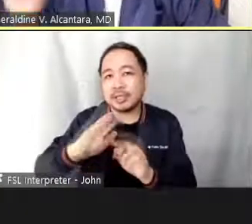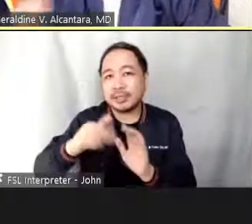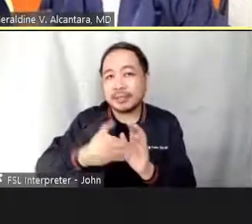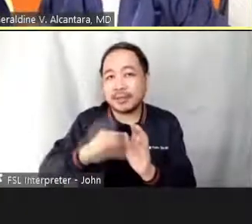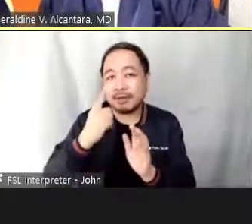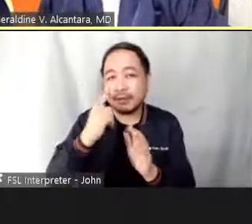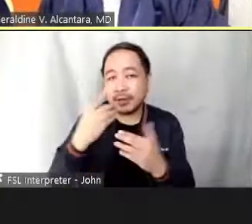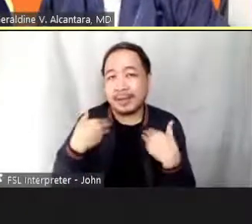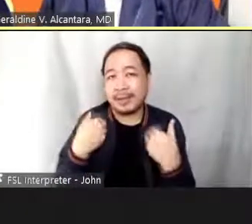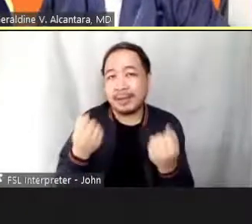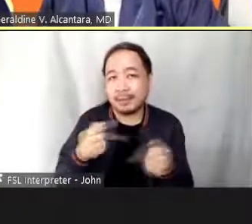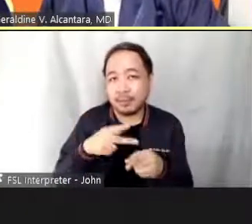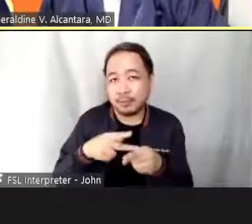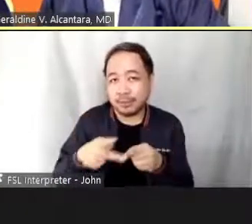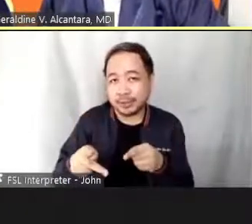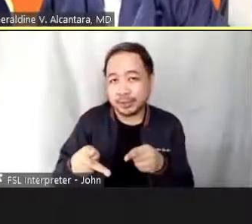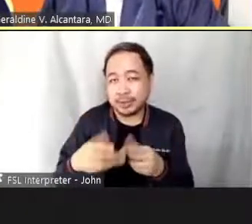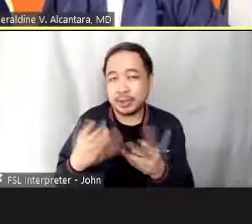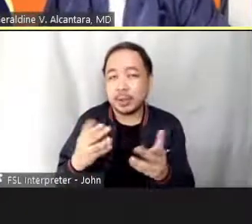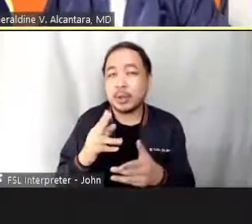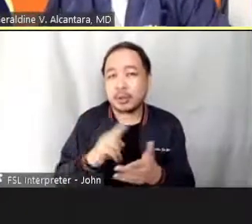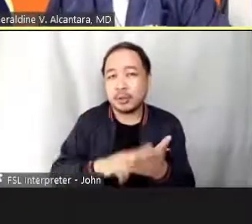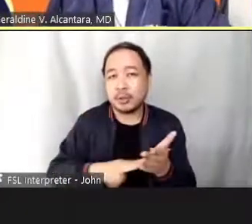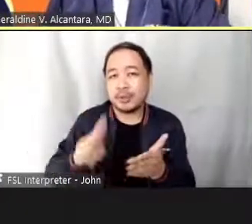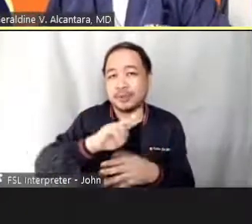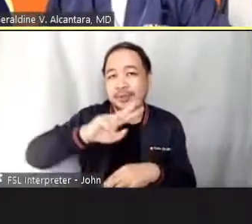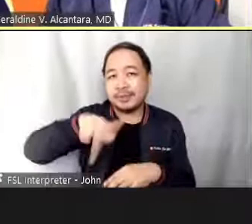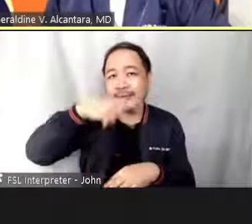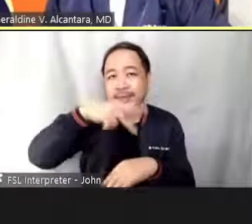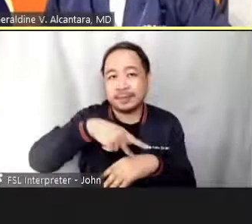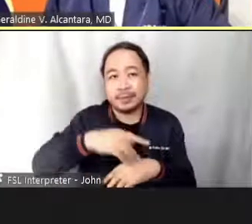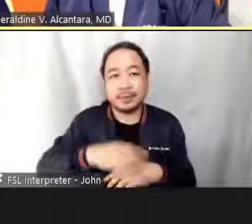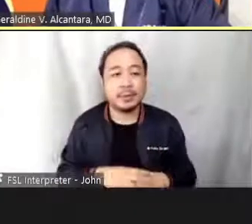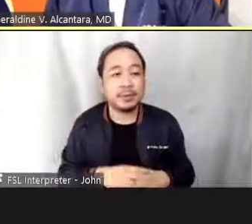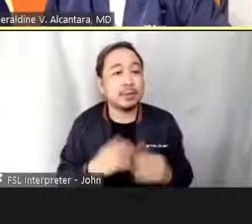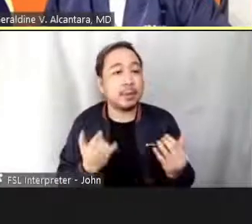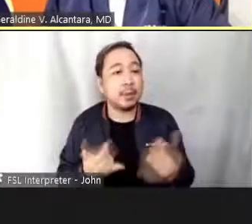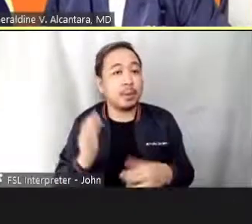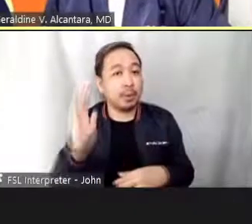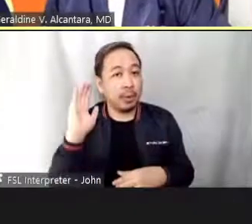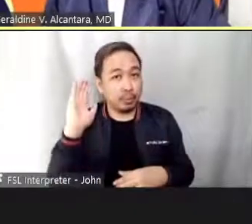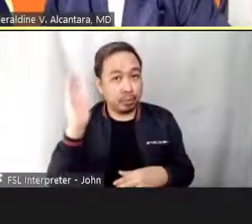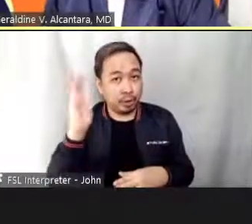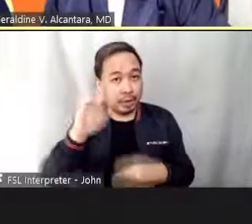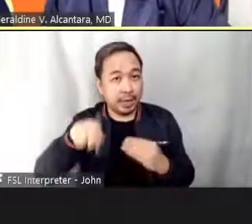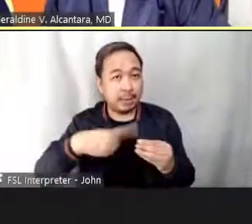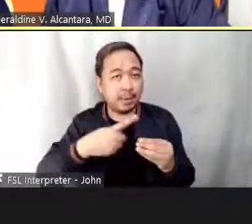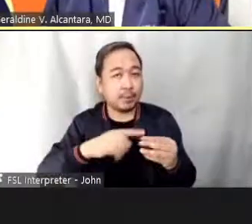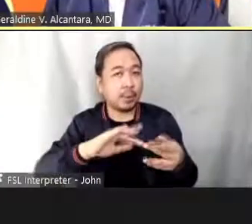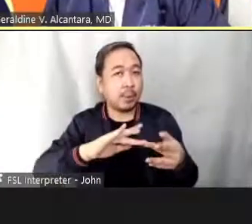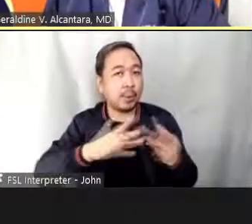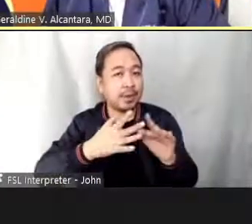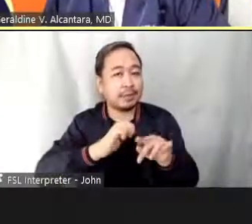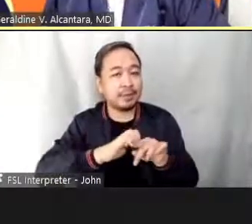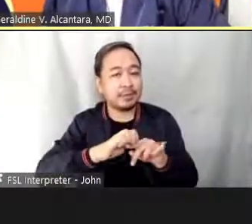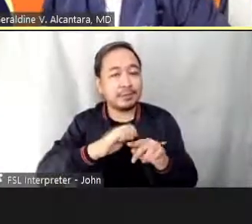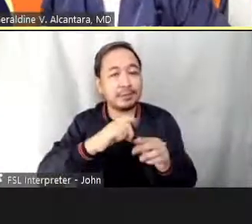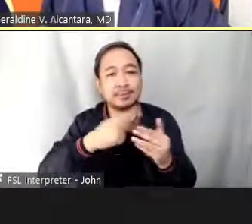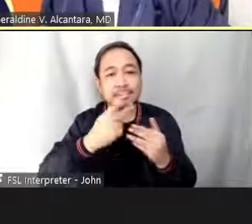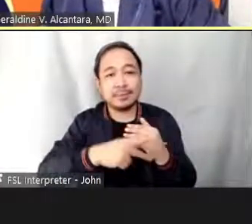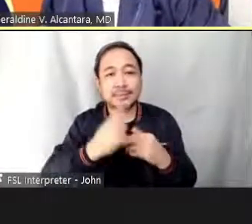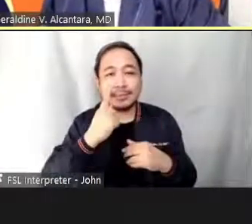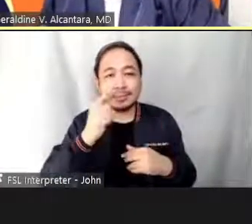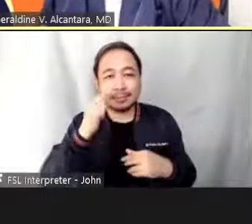Health Professions at the University of the Philippines to present the online training program on the women and